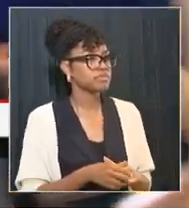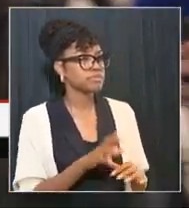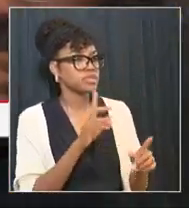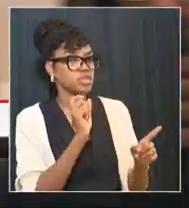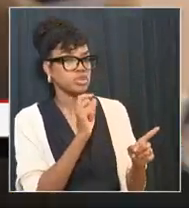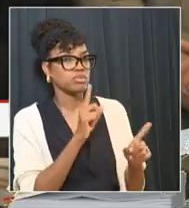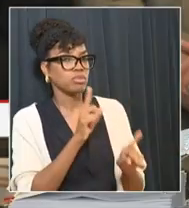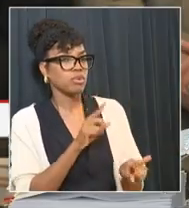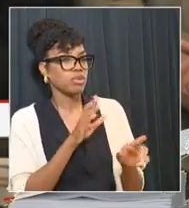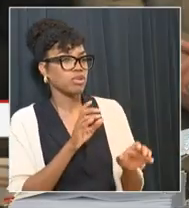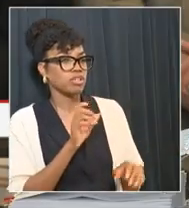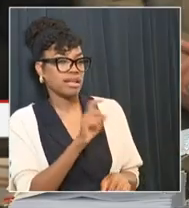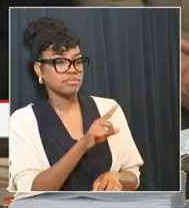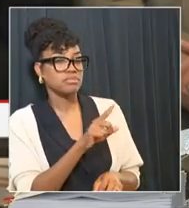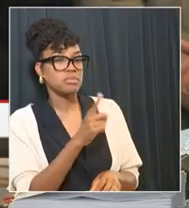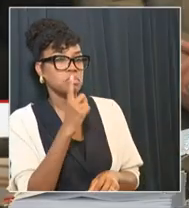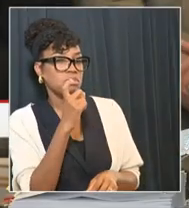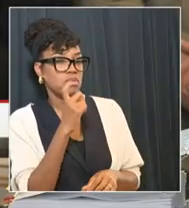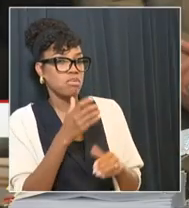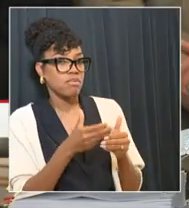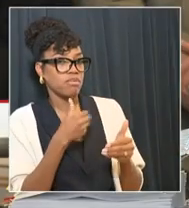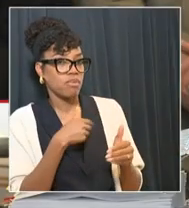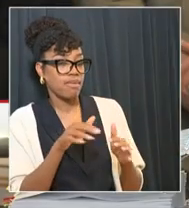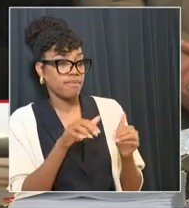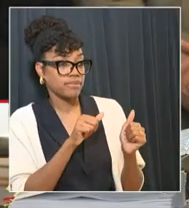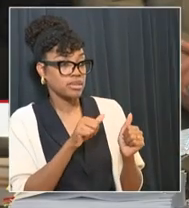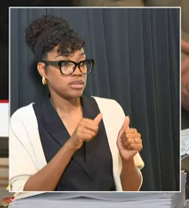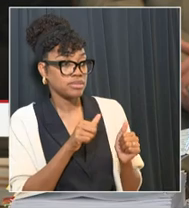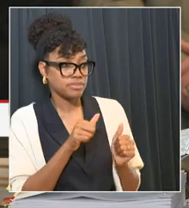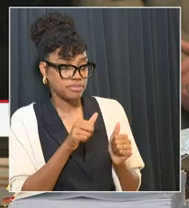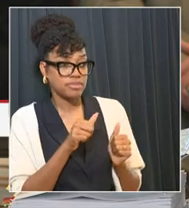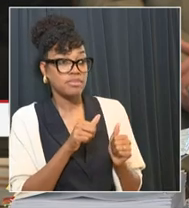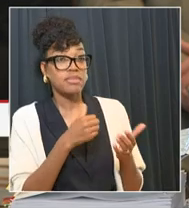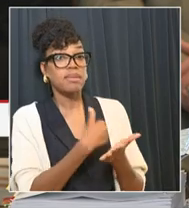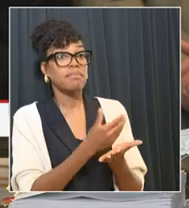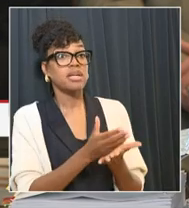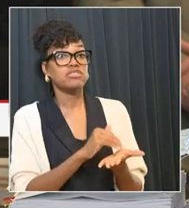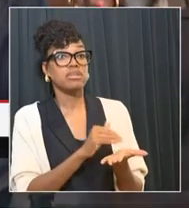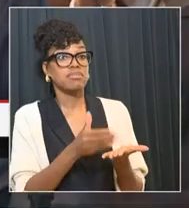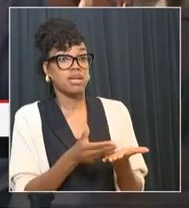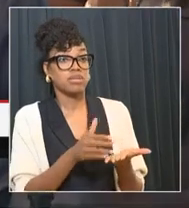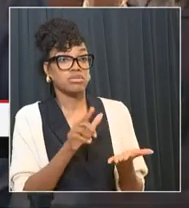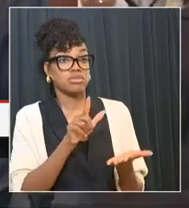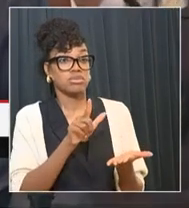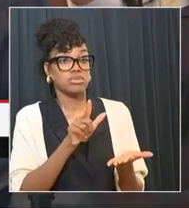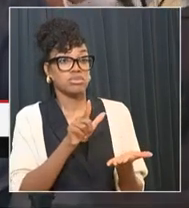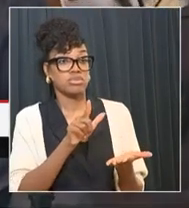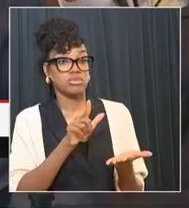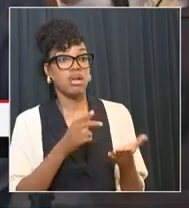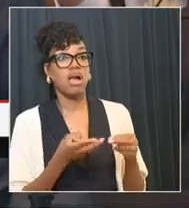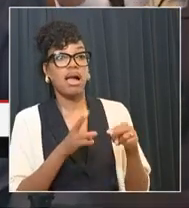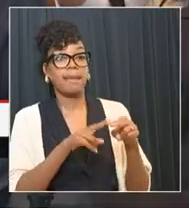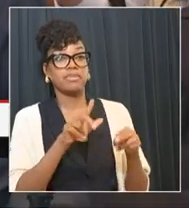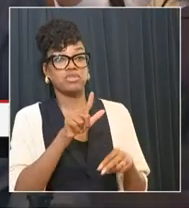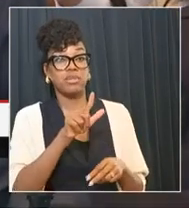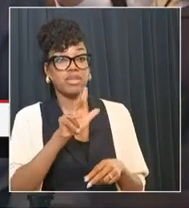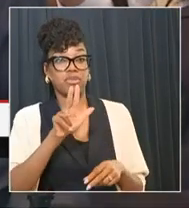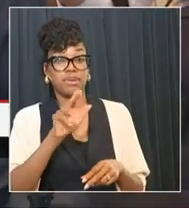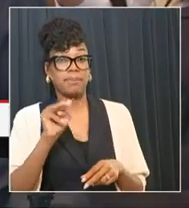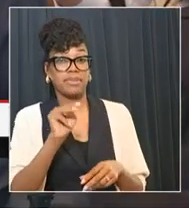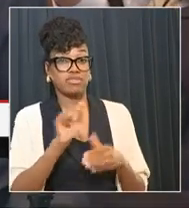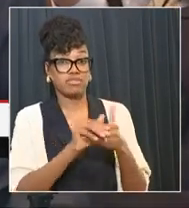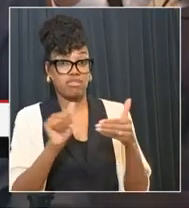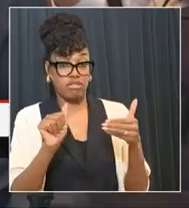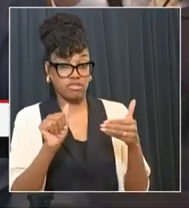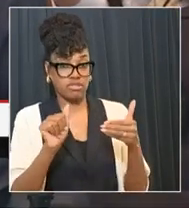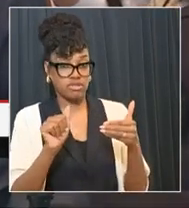The budget is $23 billion. That's up from this current fiscal year, despite